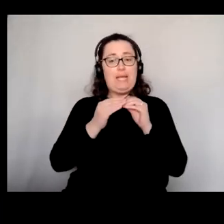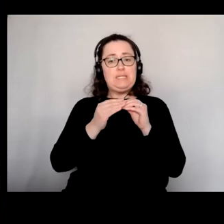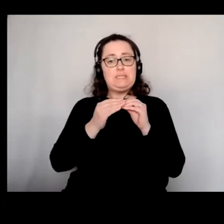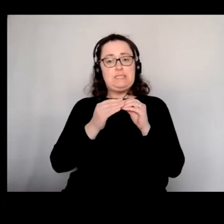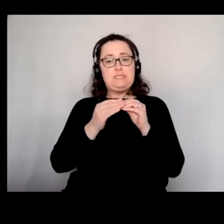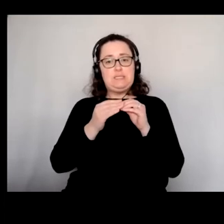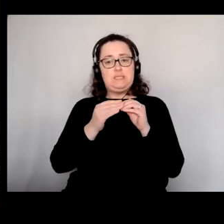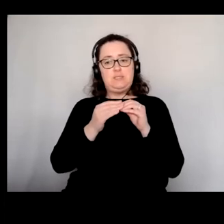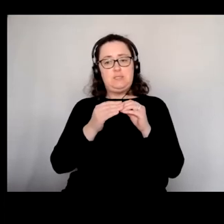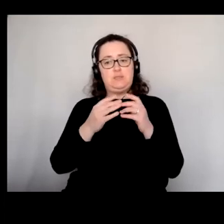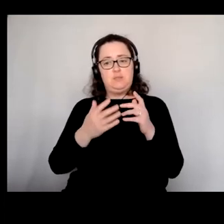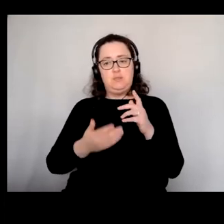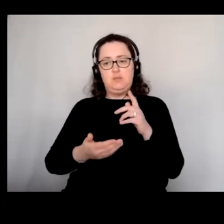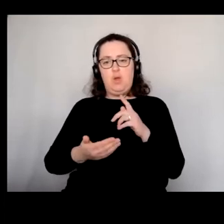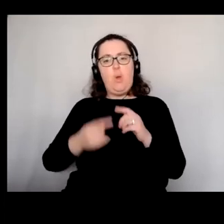created